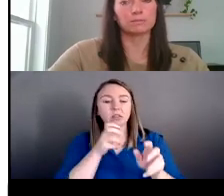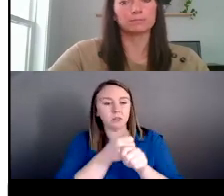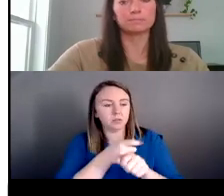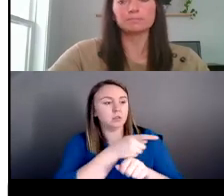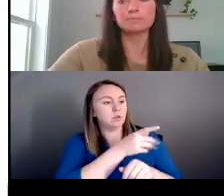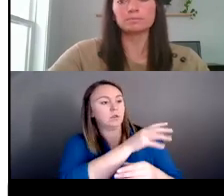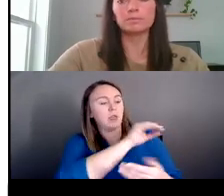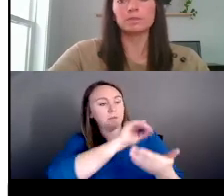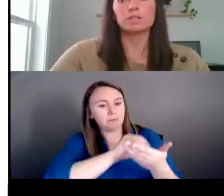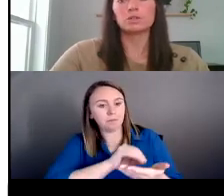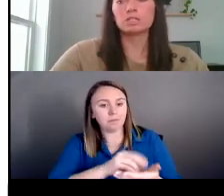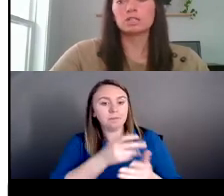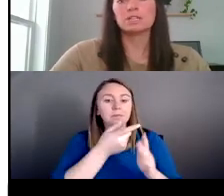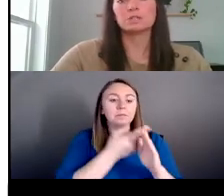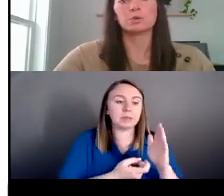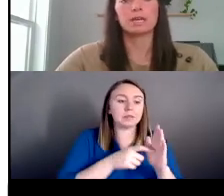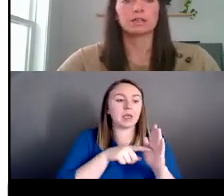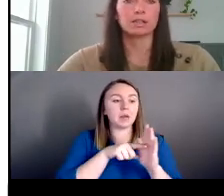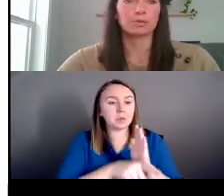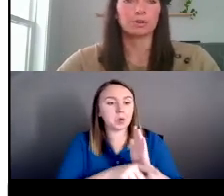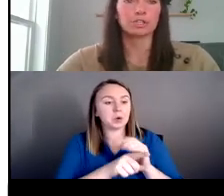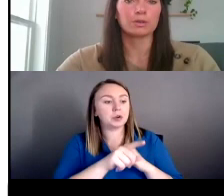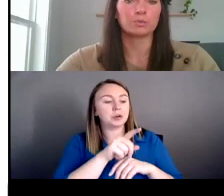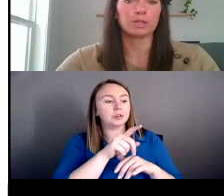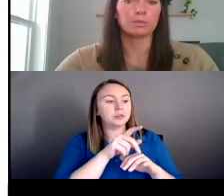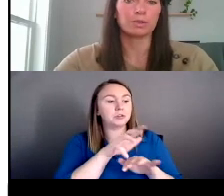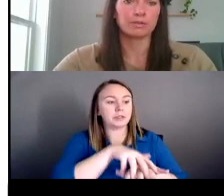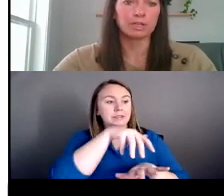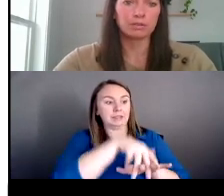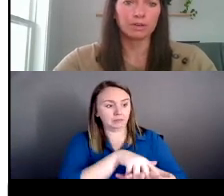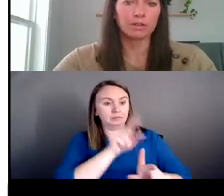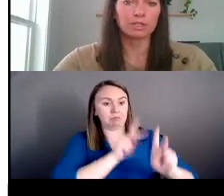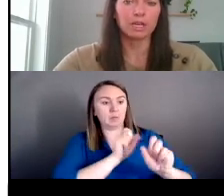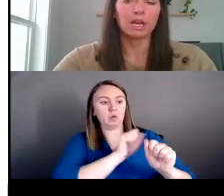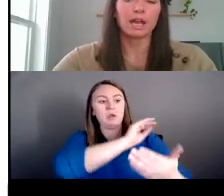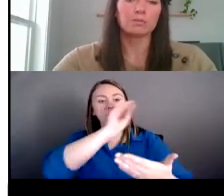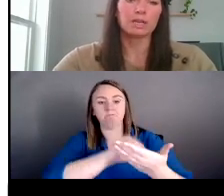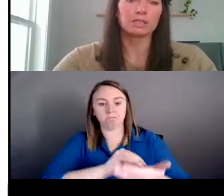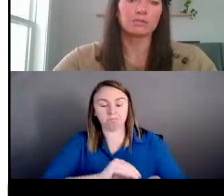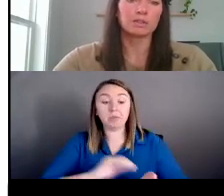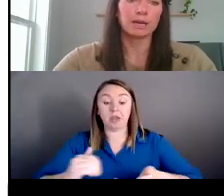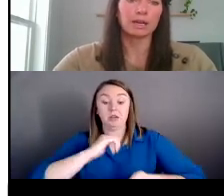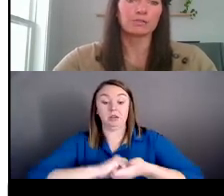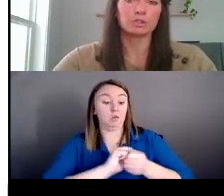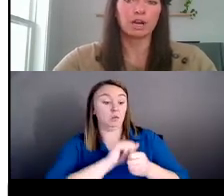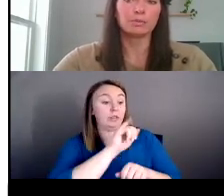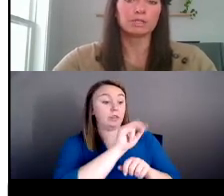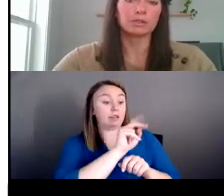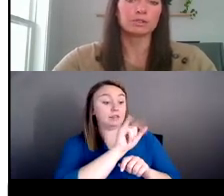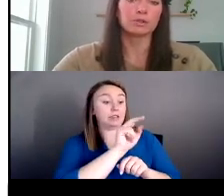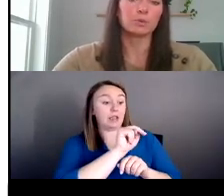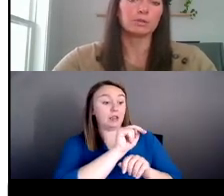cases. So these updates were made in collaboration with the Bureau of Indian Affairs and based on feedback from